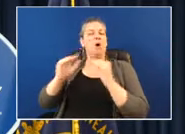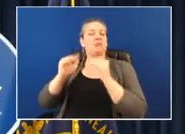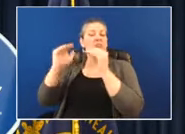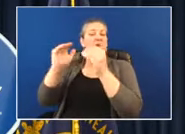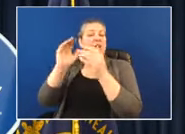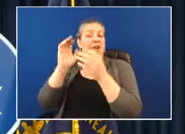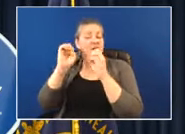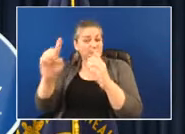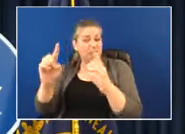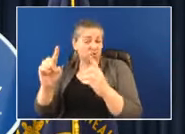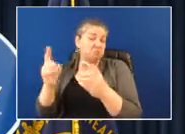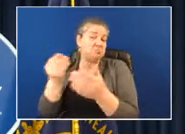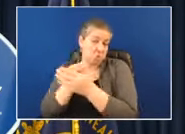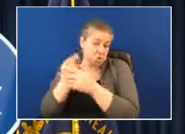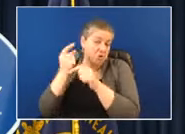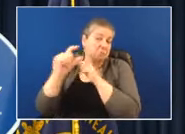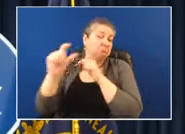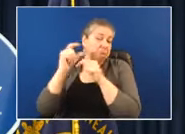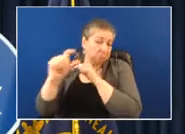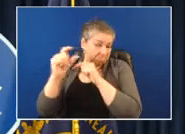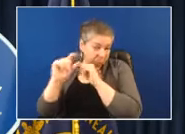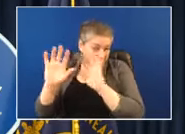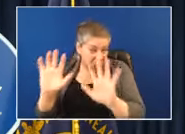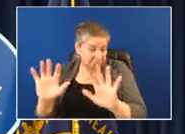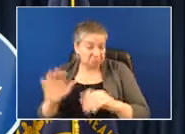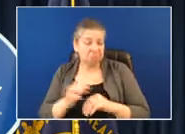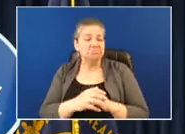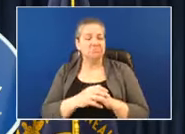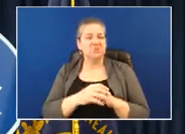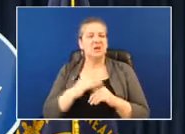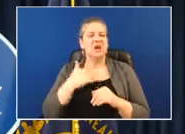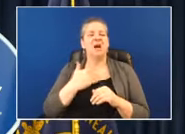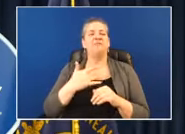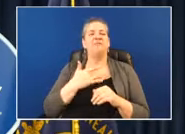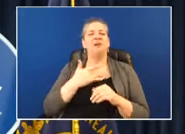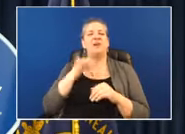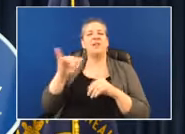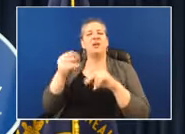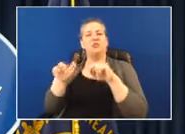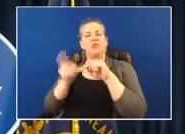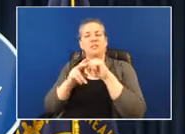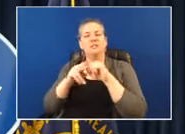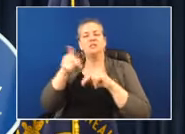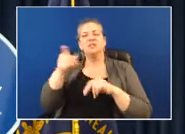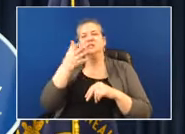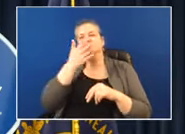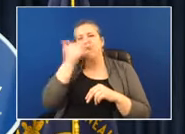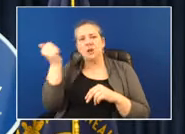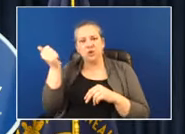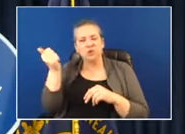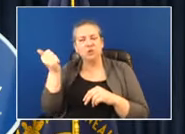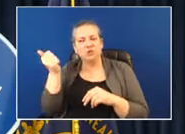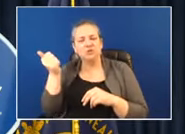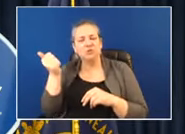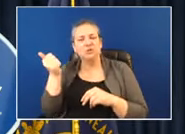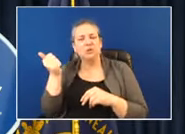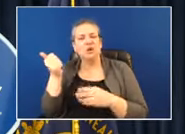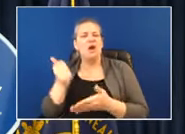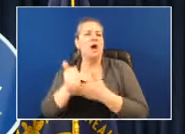are done in ways that are to the detriment of some of our regional universities.